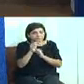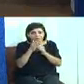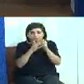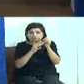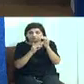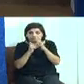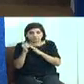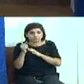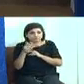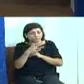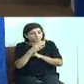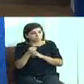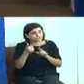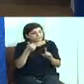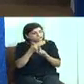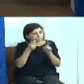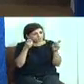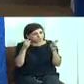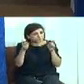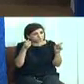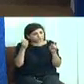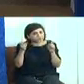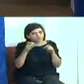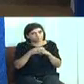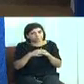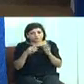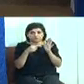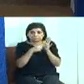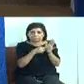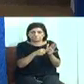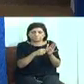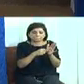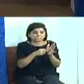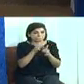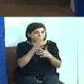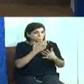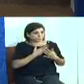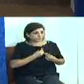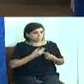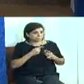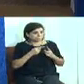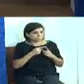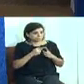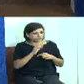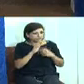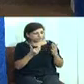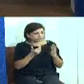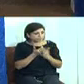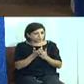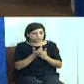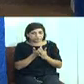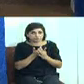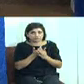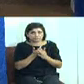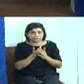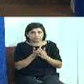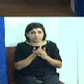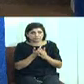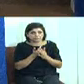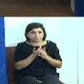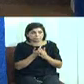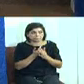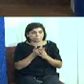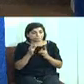gentleness, and self-control. Show compassion to all, especially those who have no